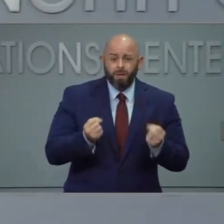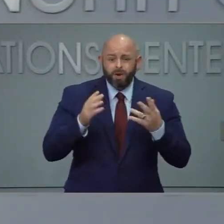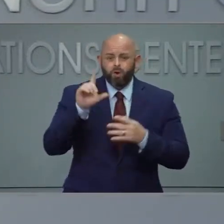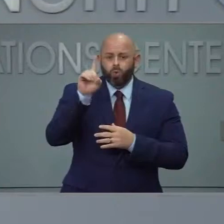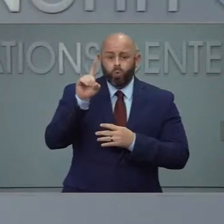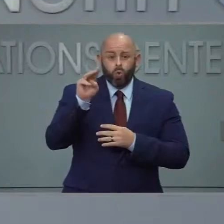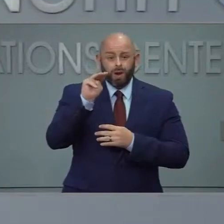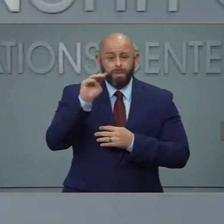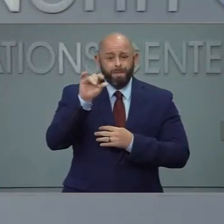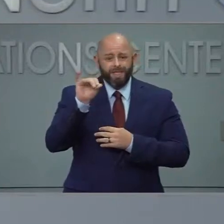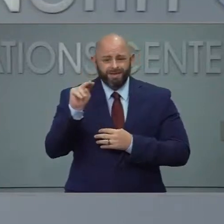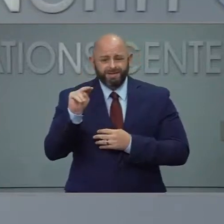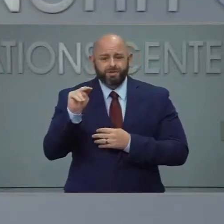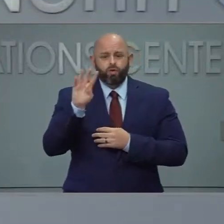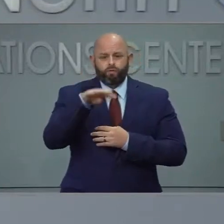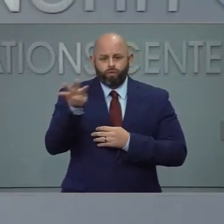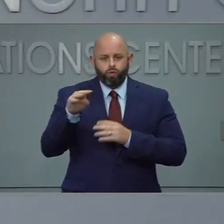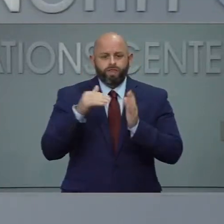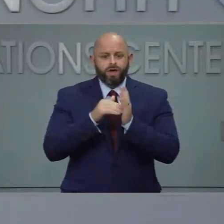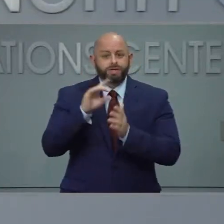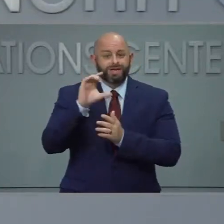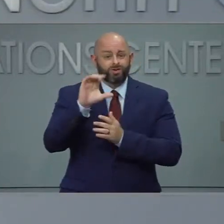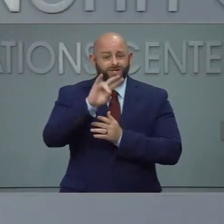1,044,877 cases,